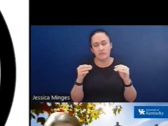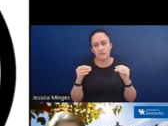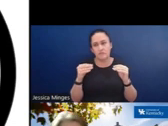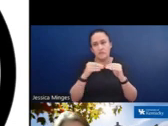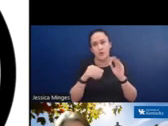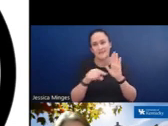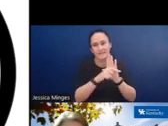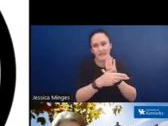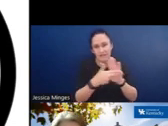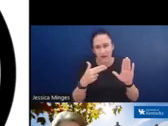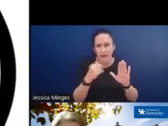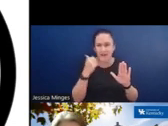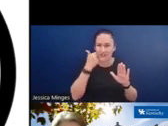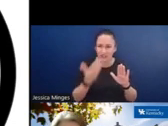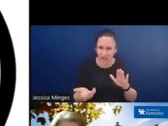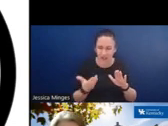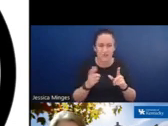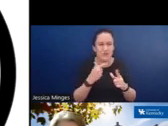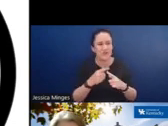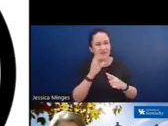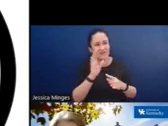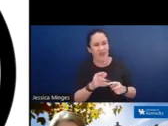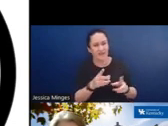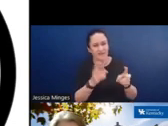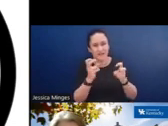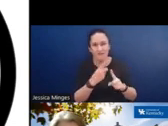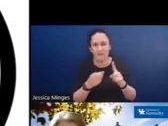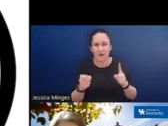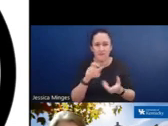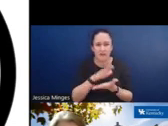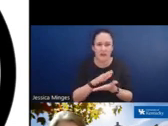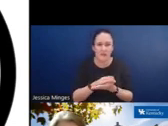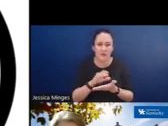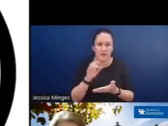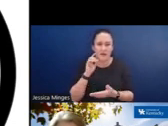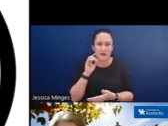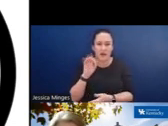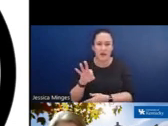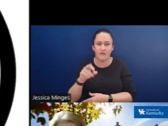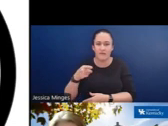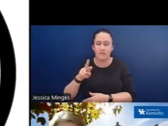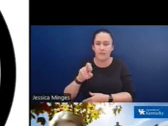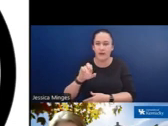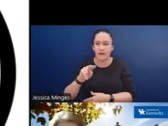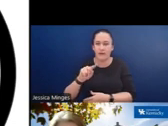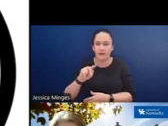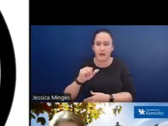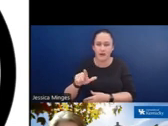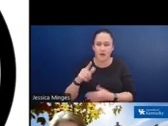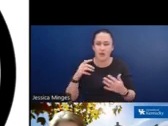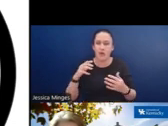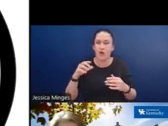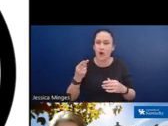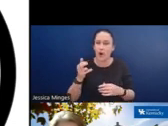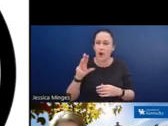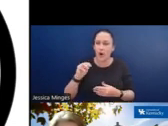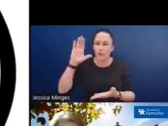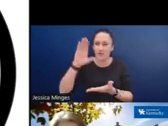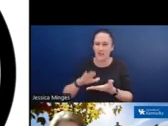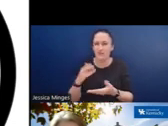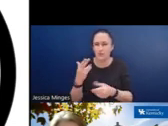shame. And so this comes from the Academy of Perinatal Harm Reduction. We used several things from their toolkit that you'll see in a